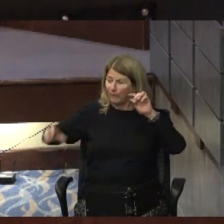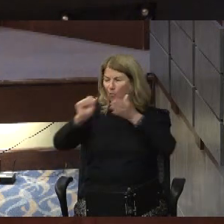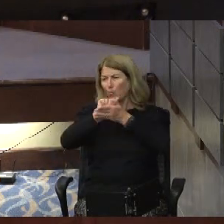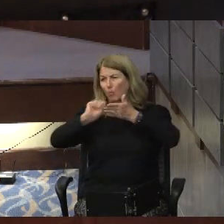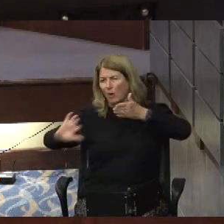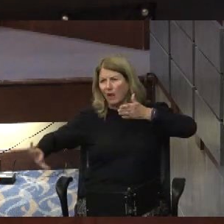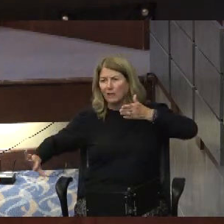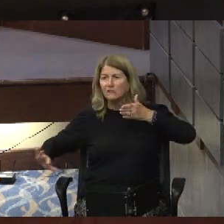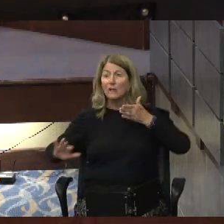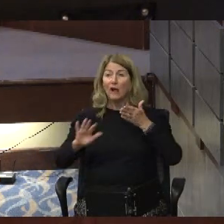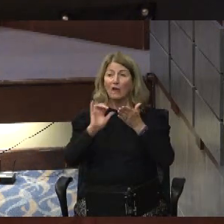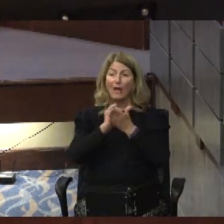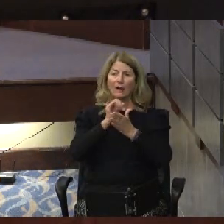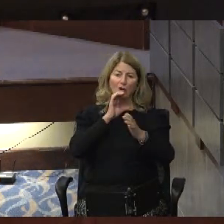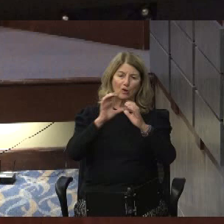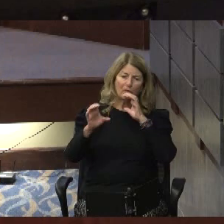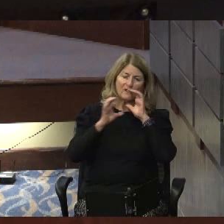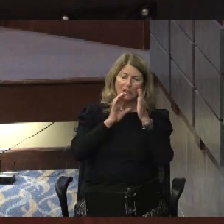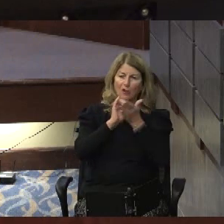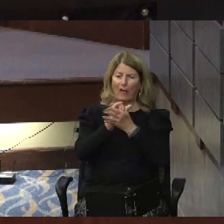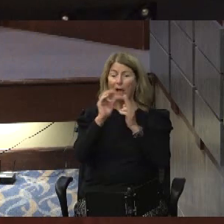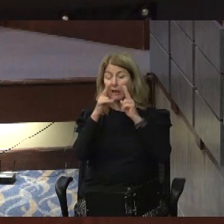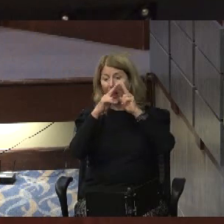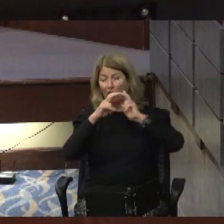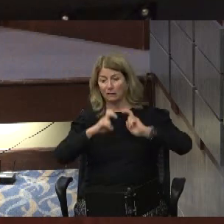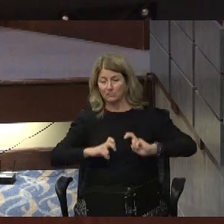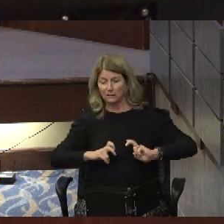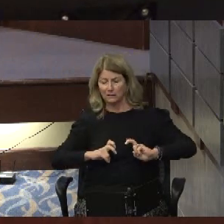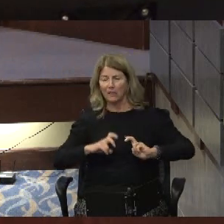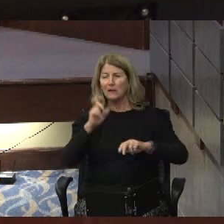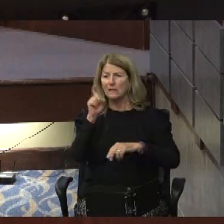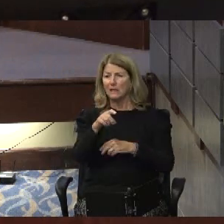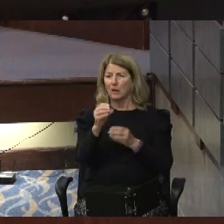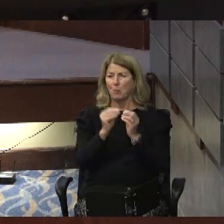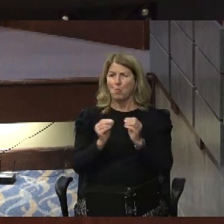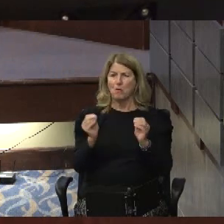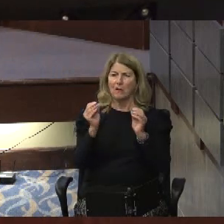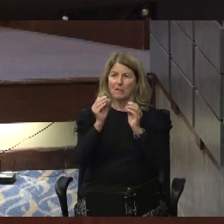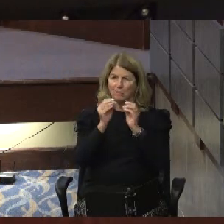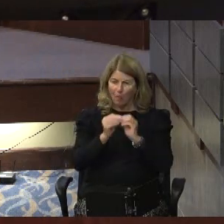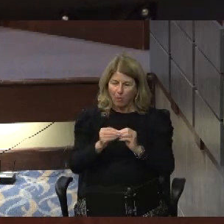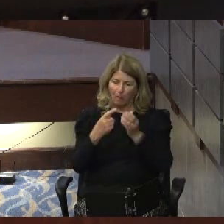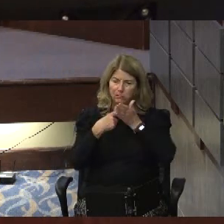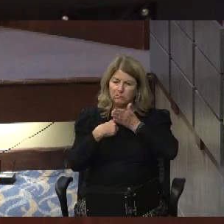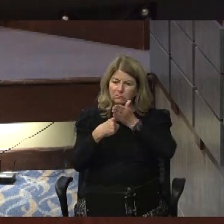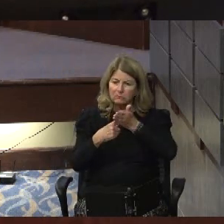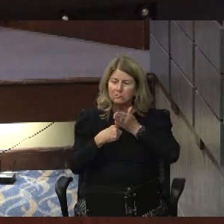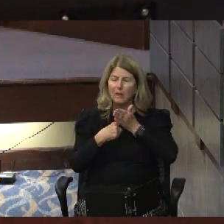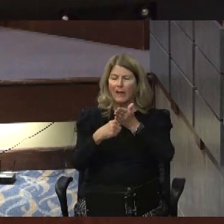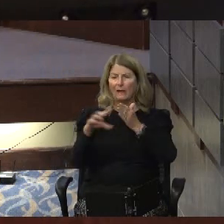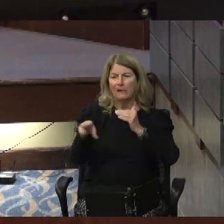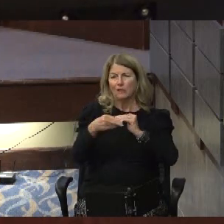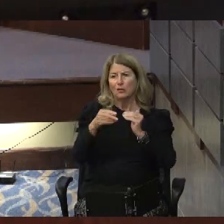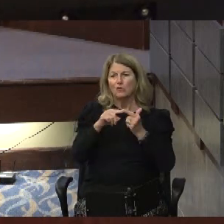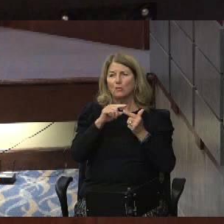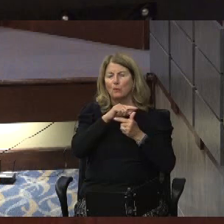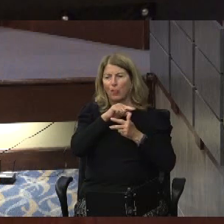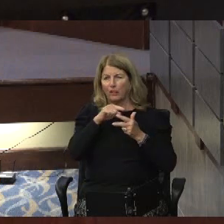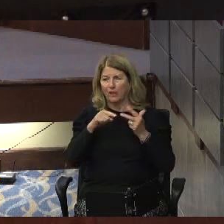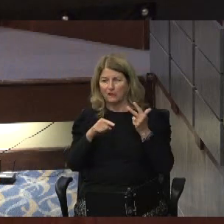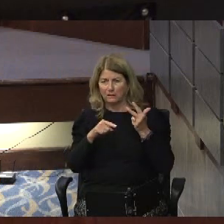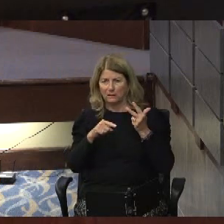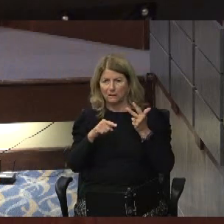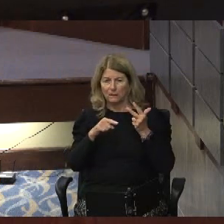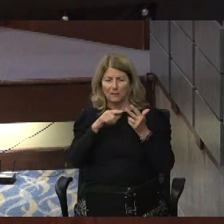That conversation and that analysis is going to get more and more front and center. In addition to this little